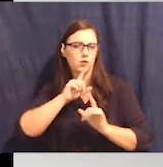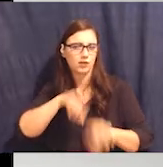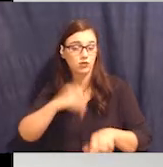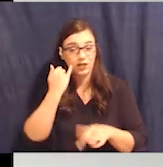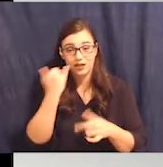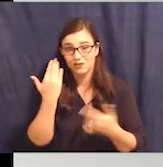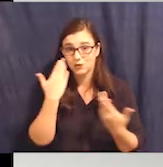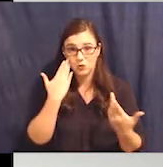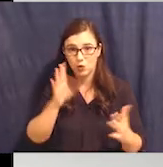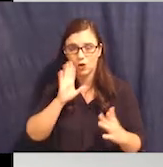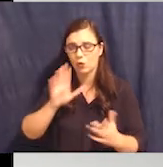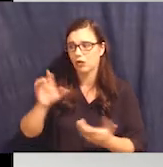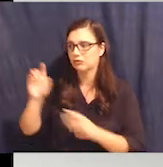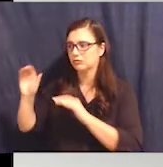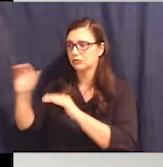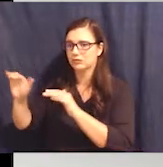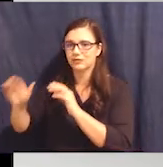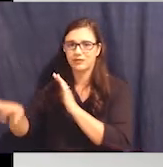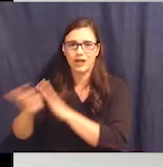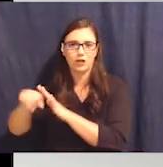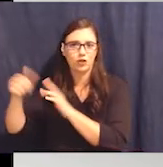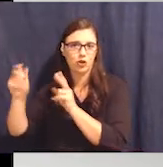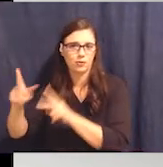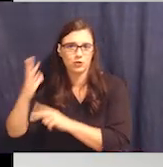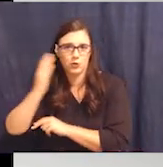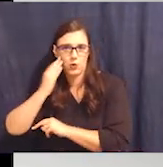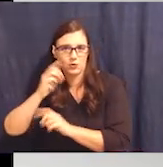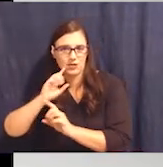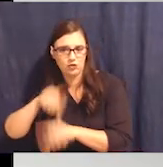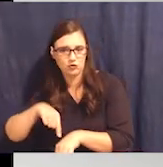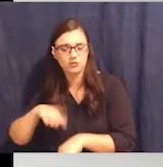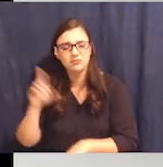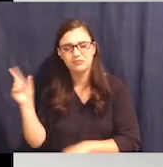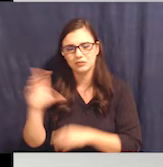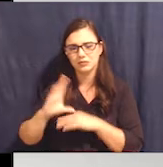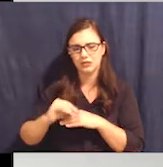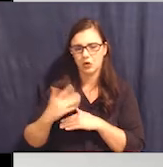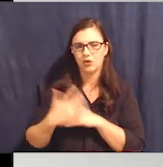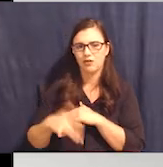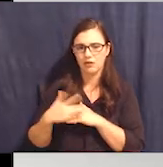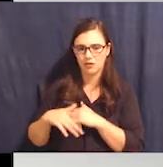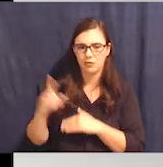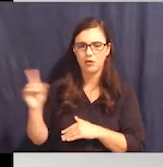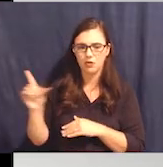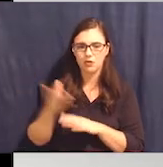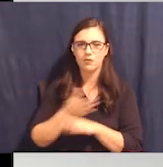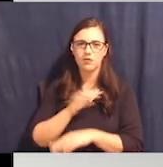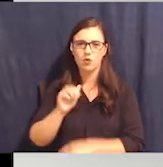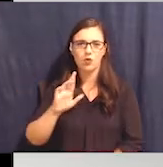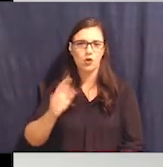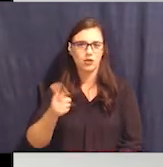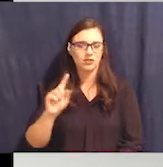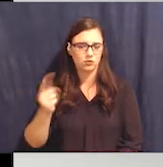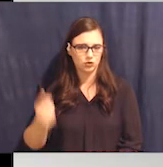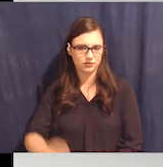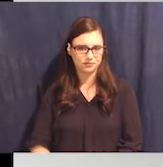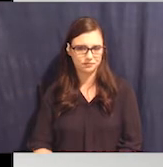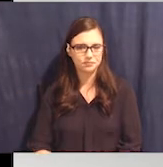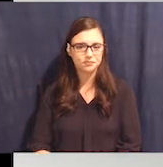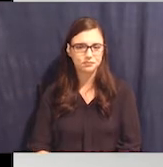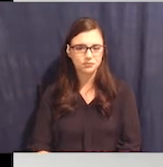answer. If we don't know it, we'll find someone who does. Okay, let's go. And there you have our discount available by August